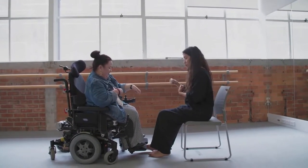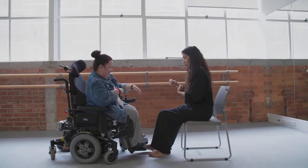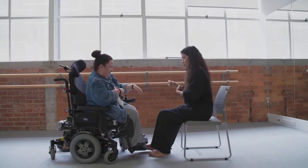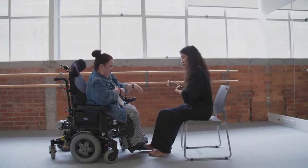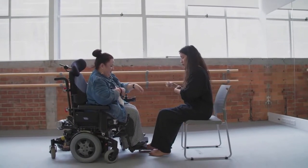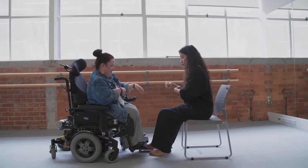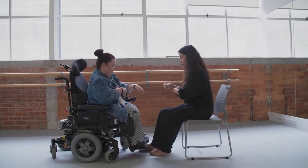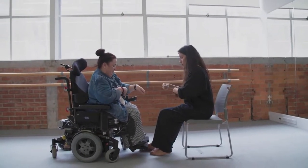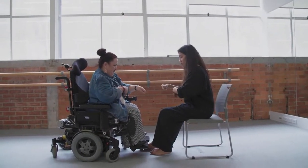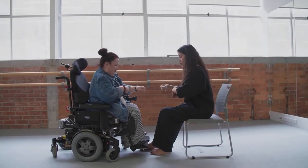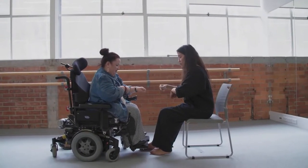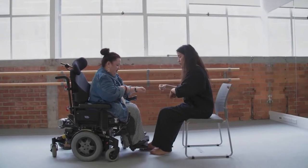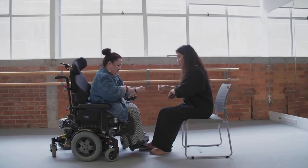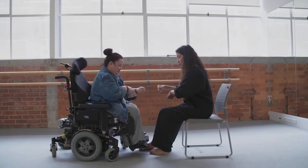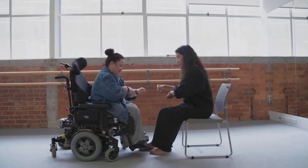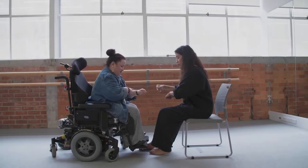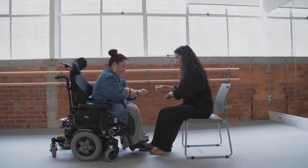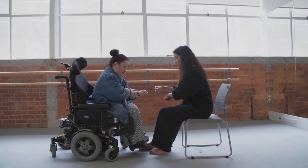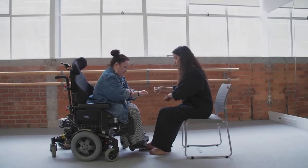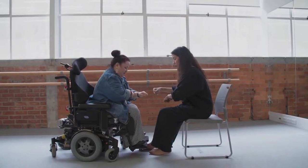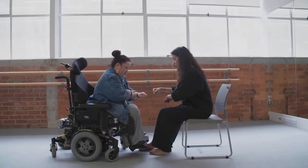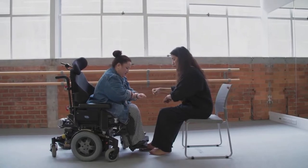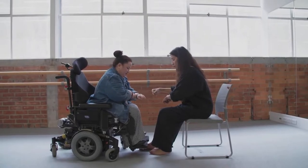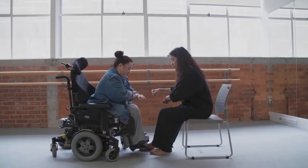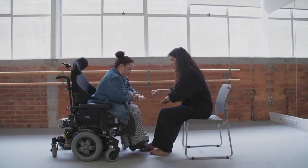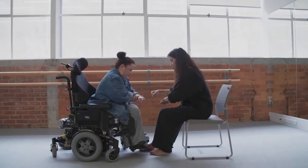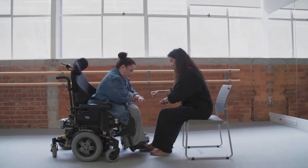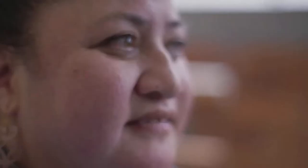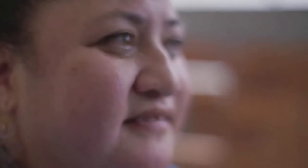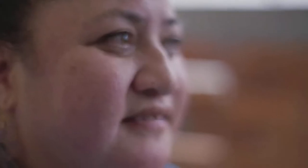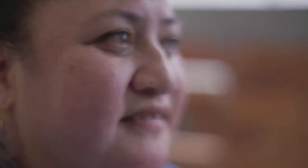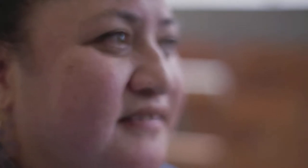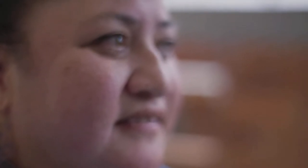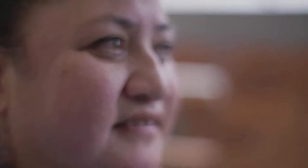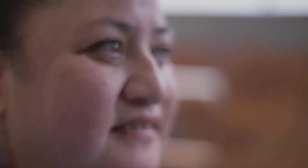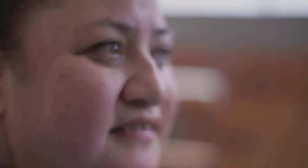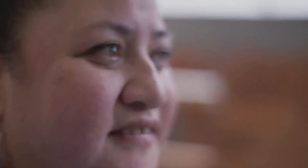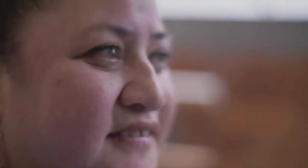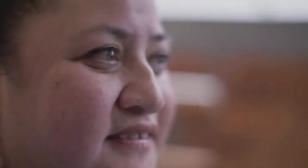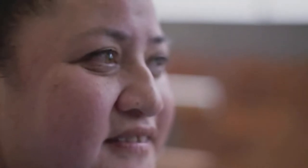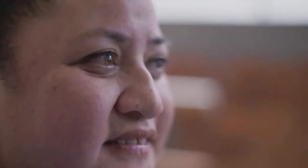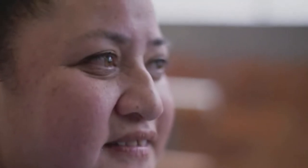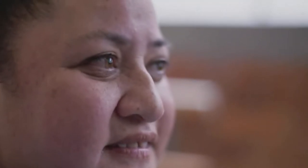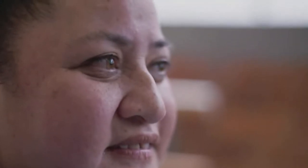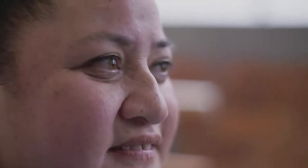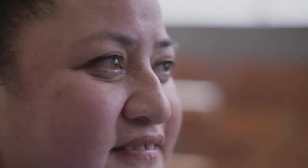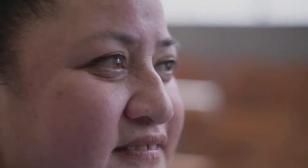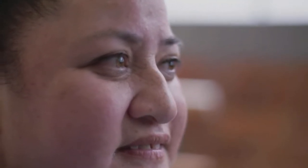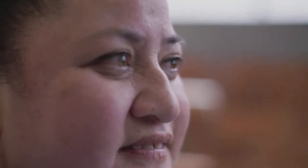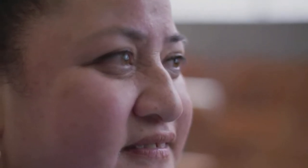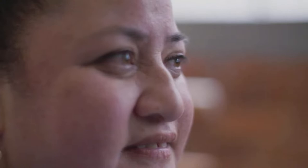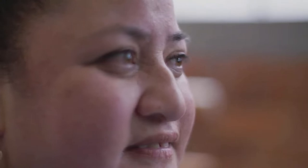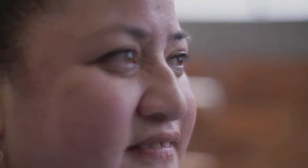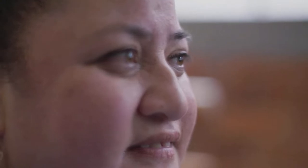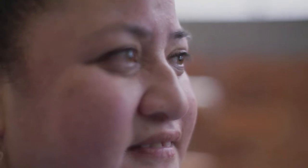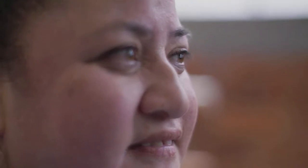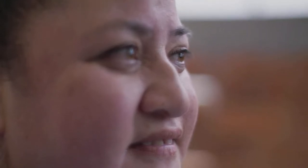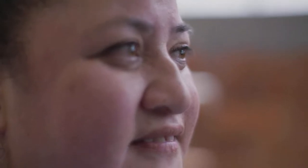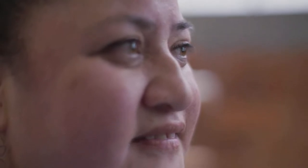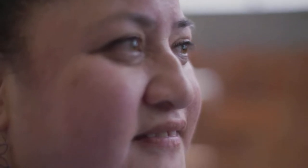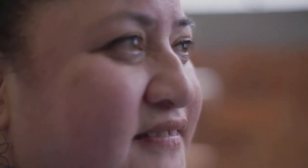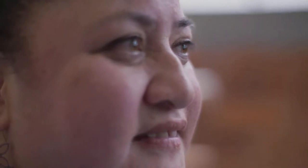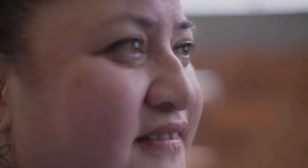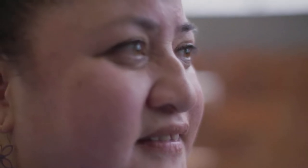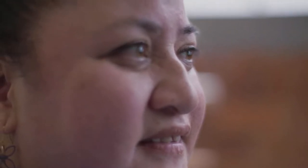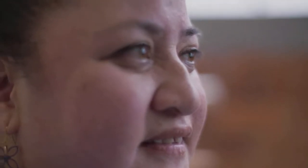Lucy's the way that she creates or performs I think you can see it in her eyes she's a very emotive Storyteller and she's